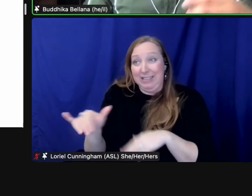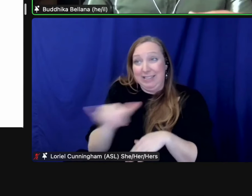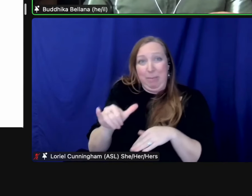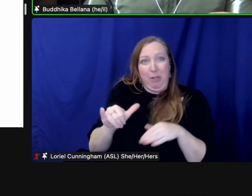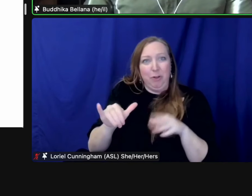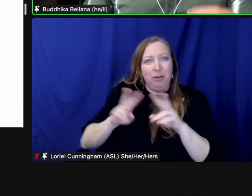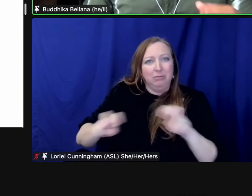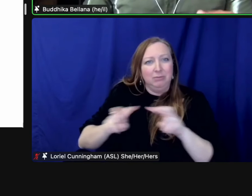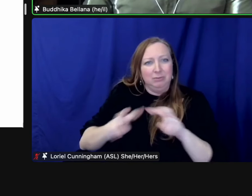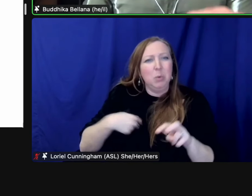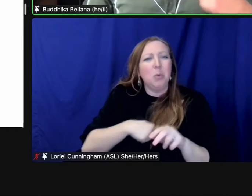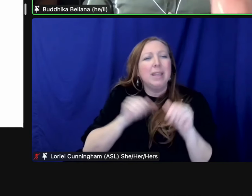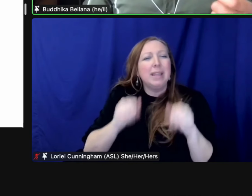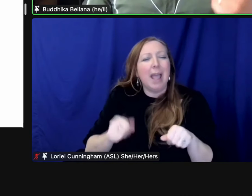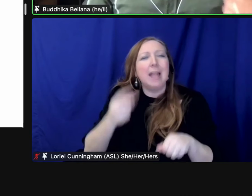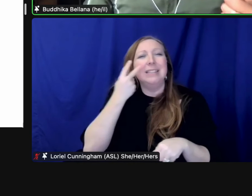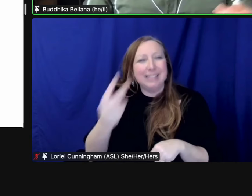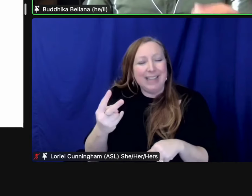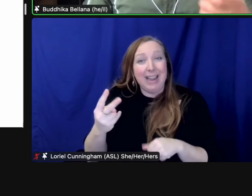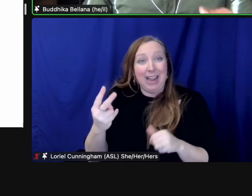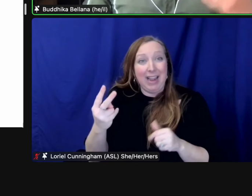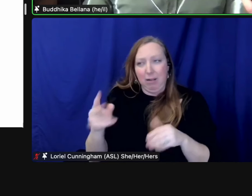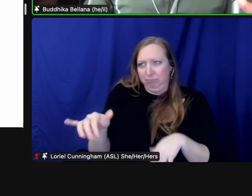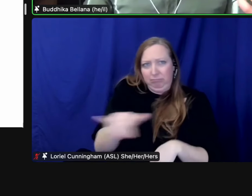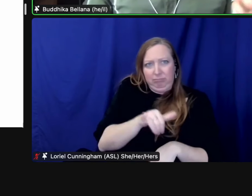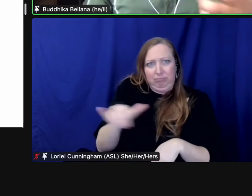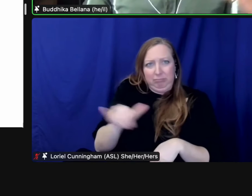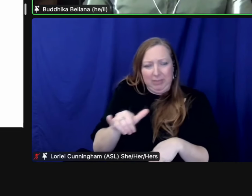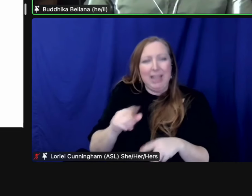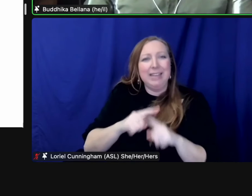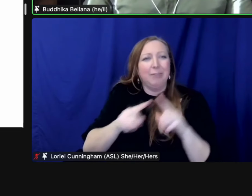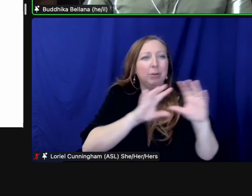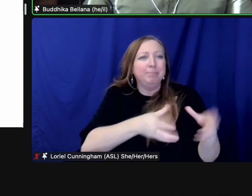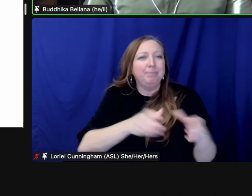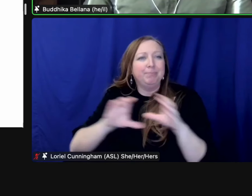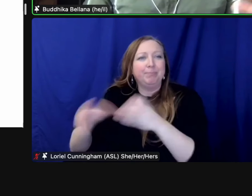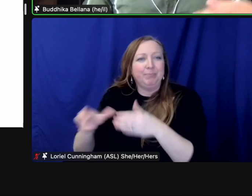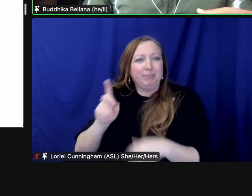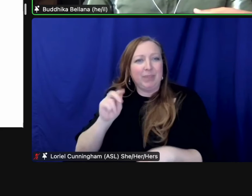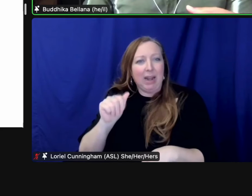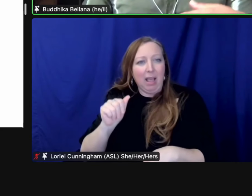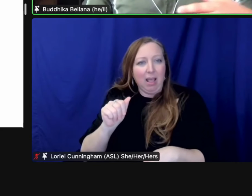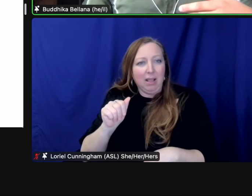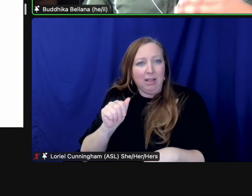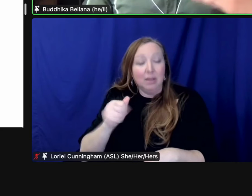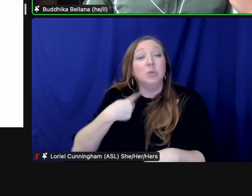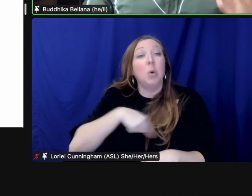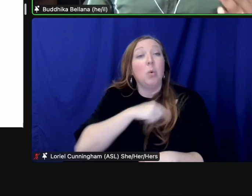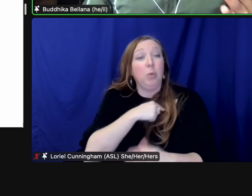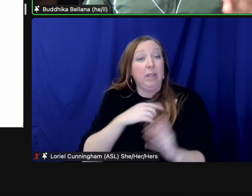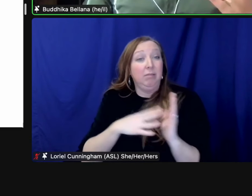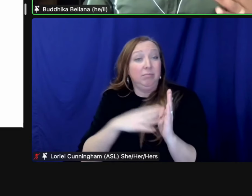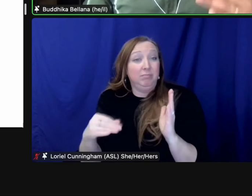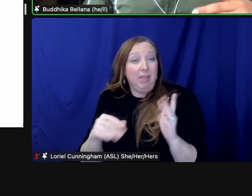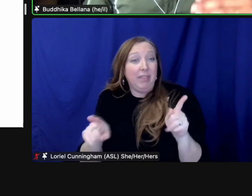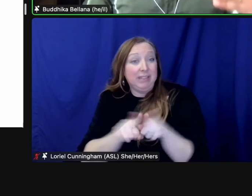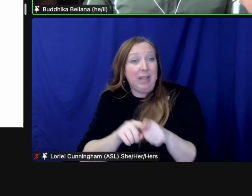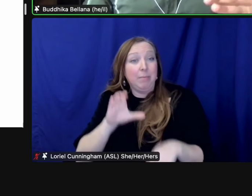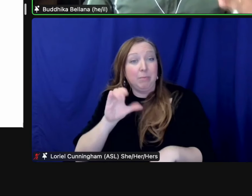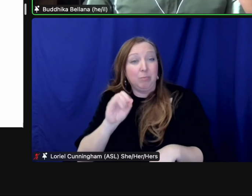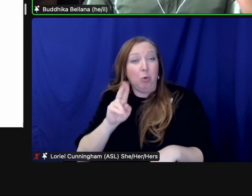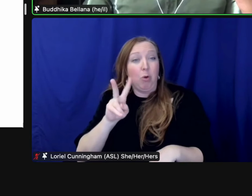multiple data sets. So we had one condition where we actually replicated the same Carver story. So we had an intact and